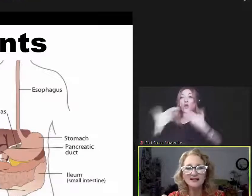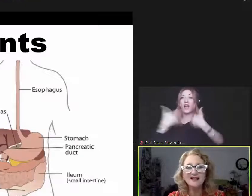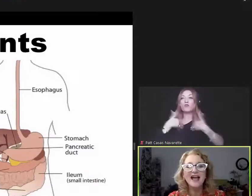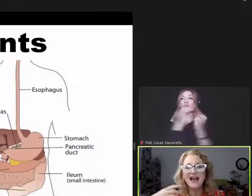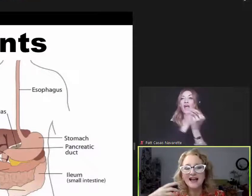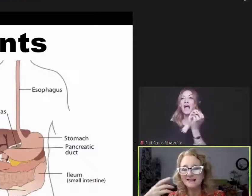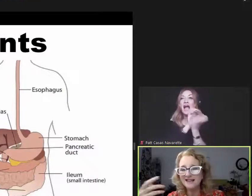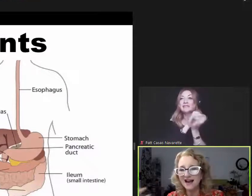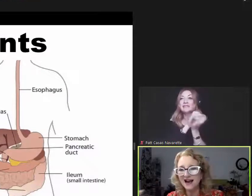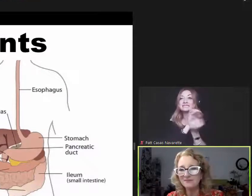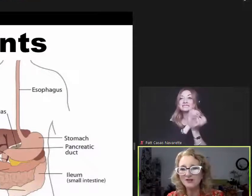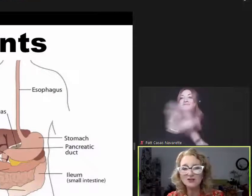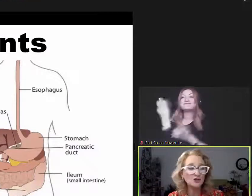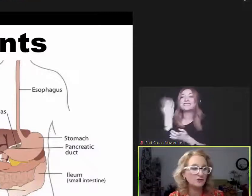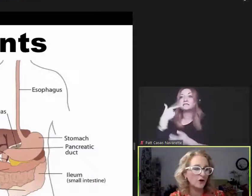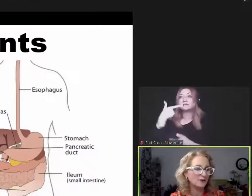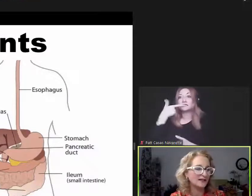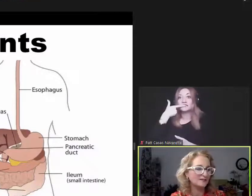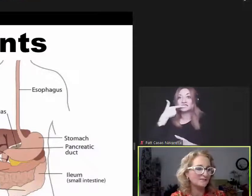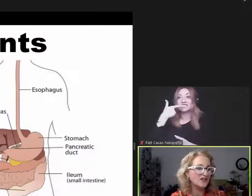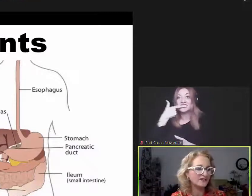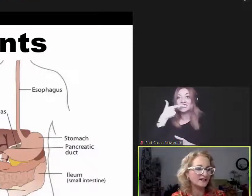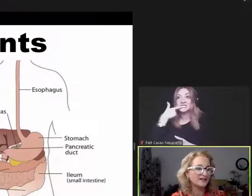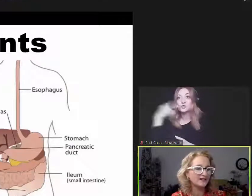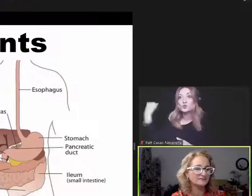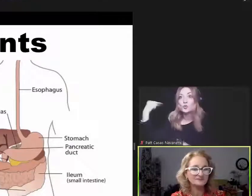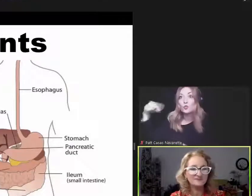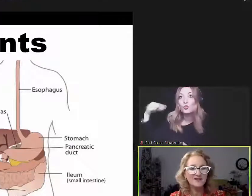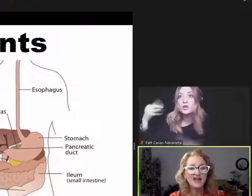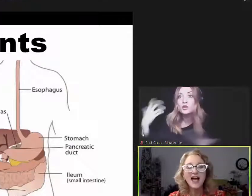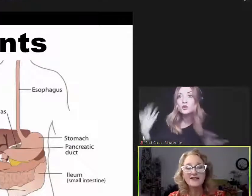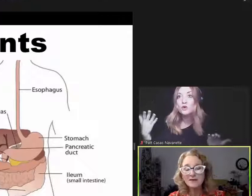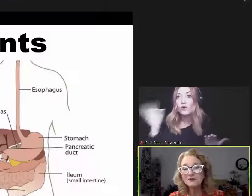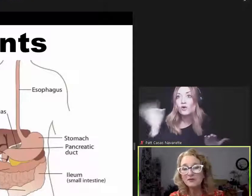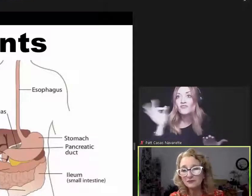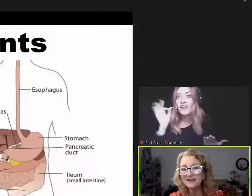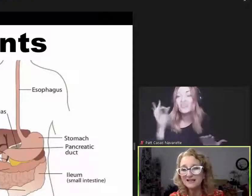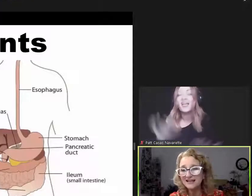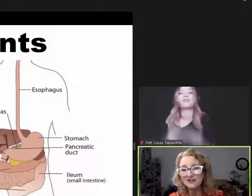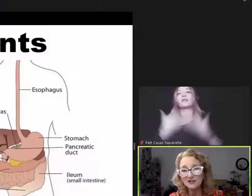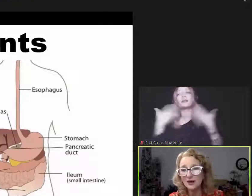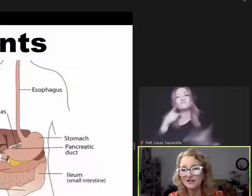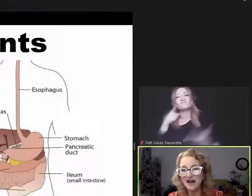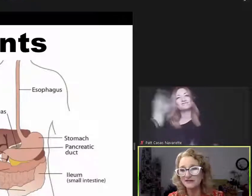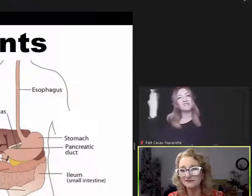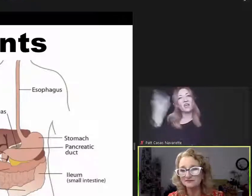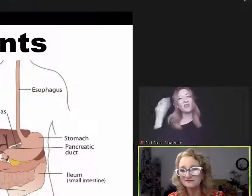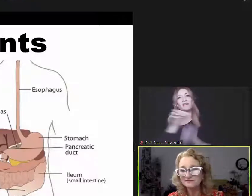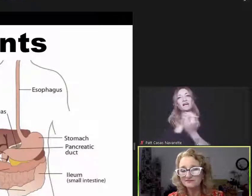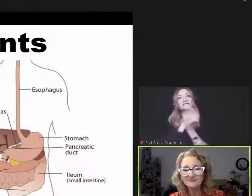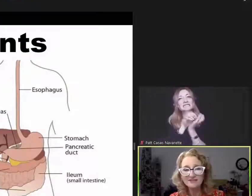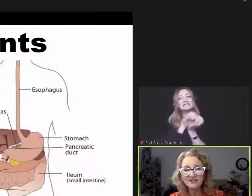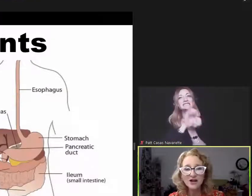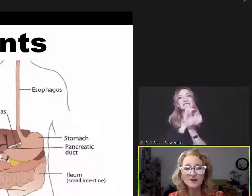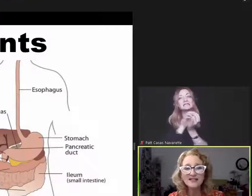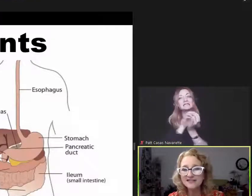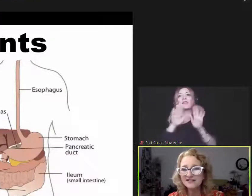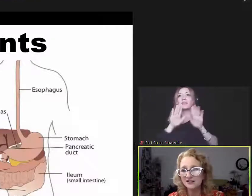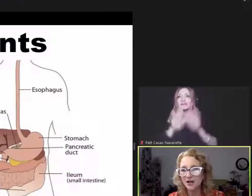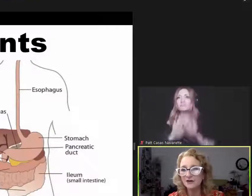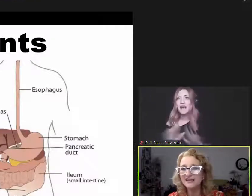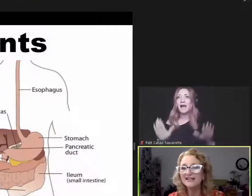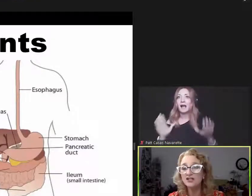slowly and chew properly, definitely. And number 3 is slow down.